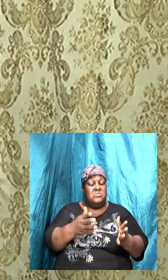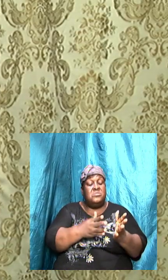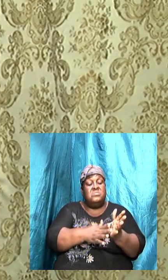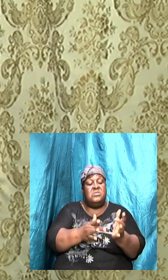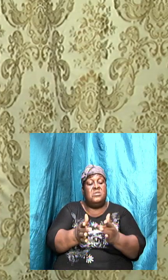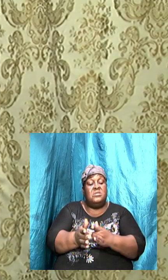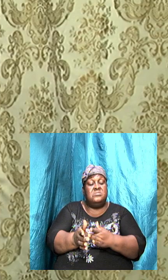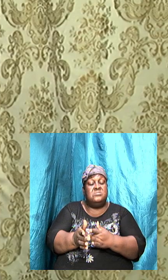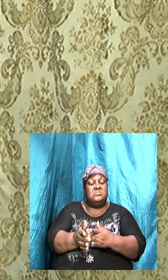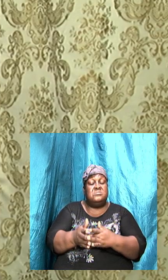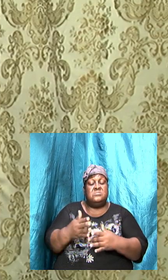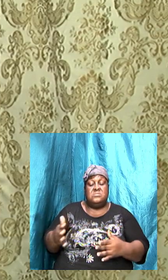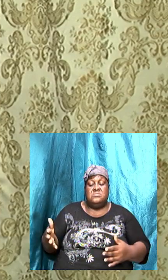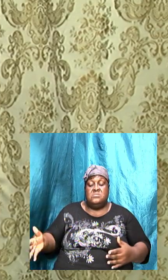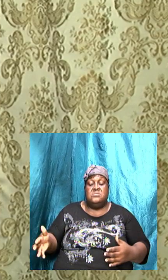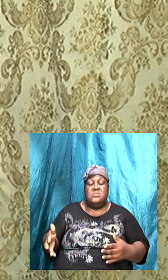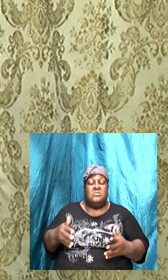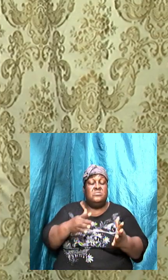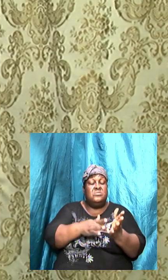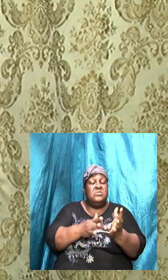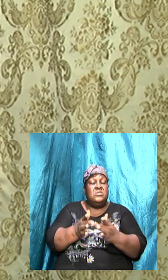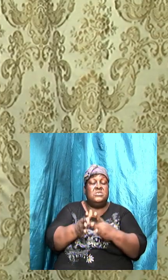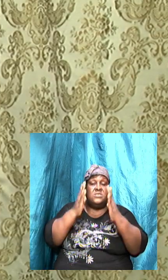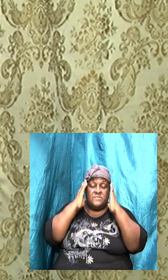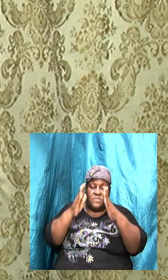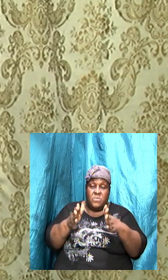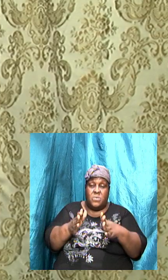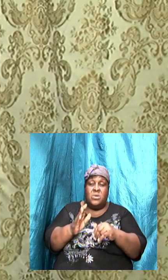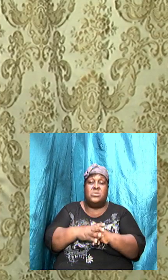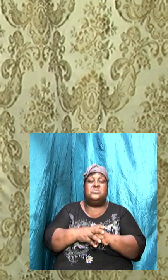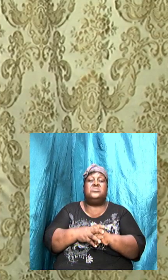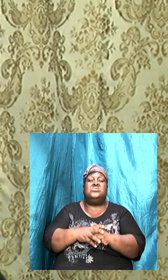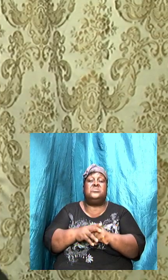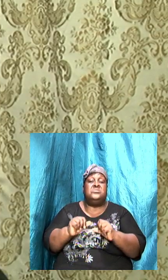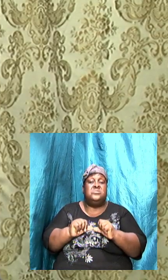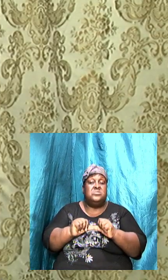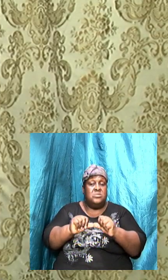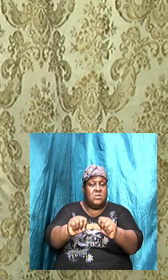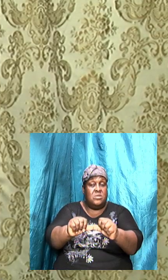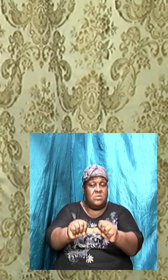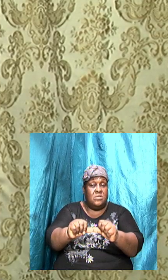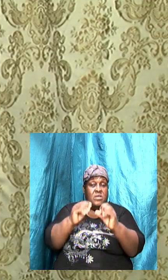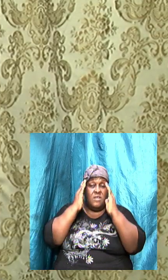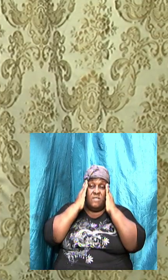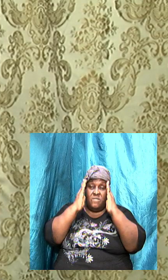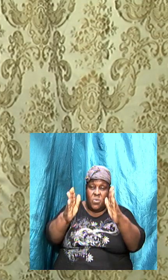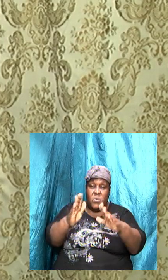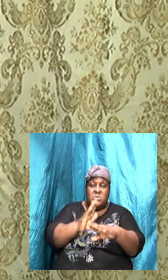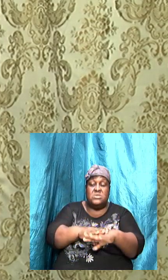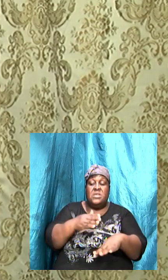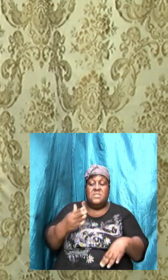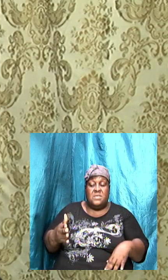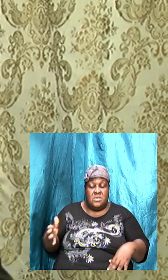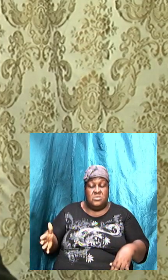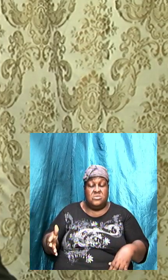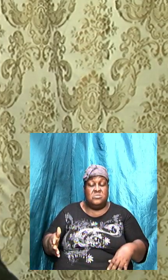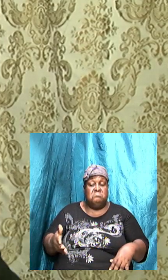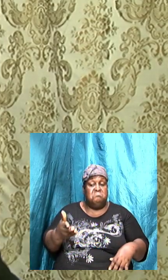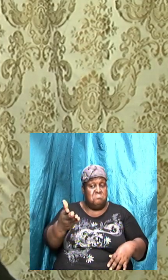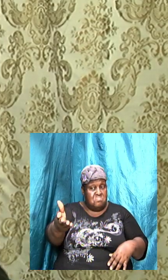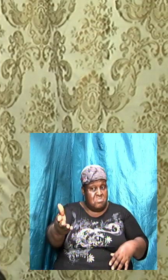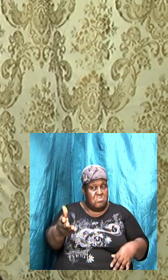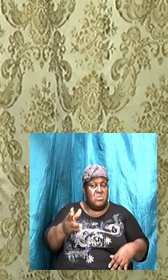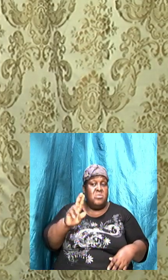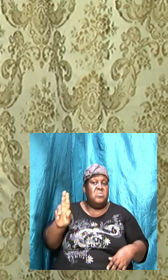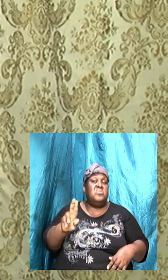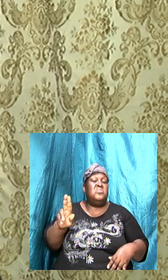the churches that we have already looked on. And as we go further, you will see continuing, he focused on some things that they were doing. And if the